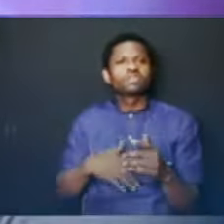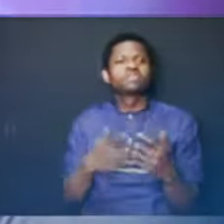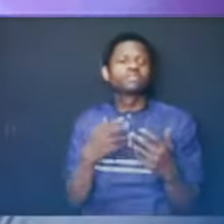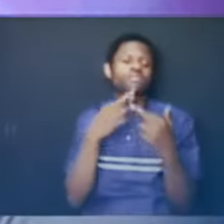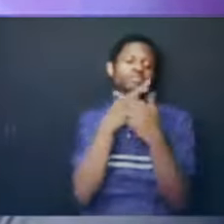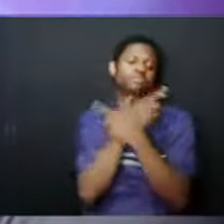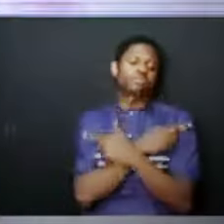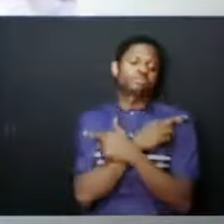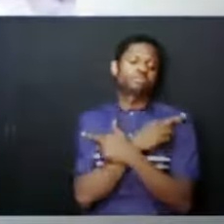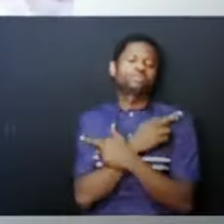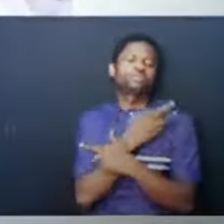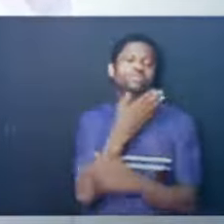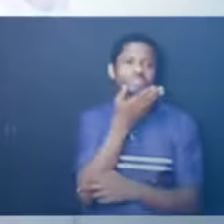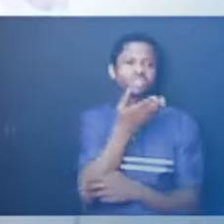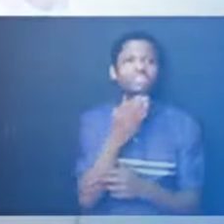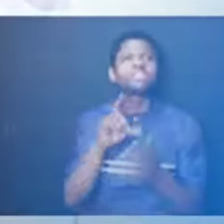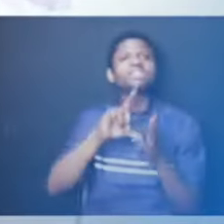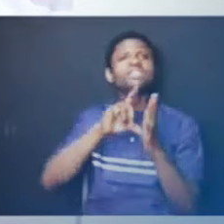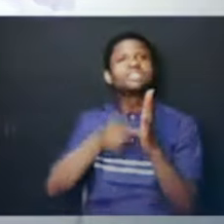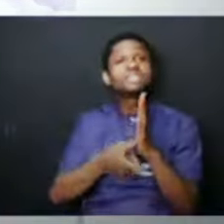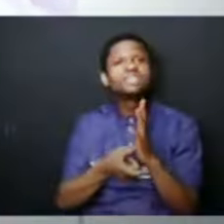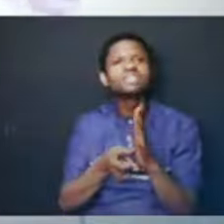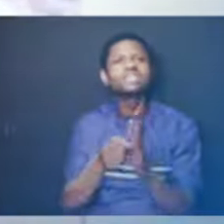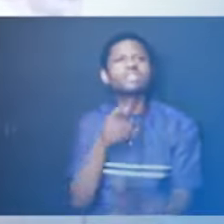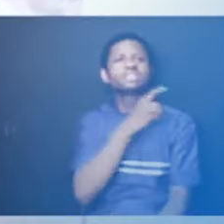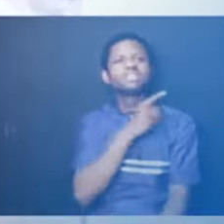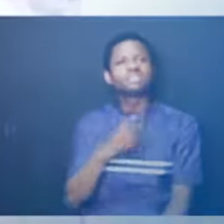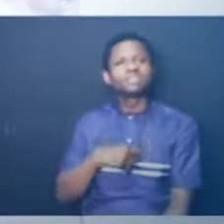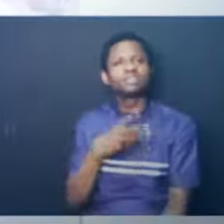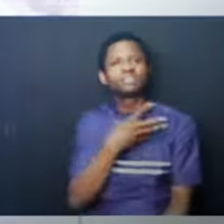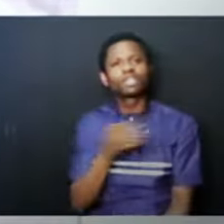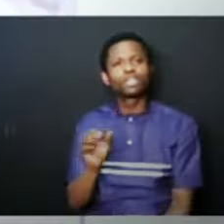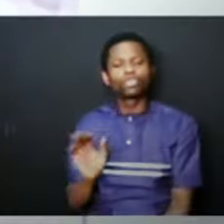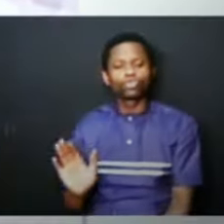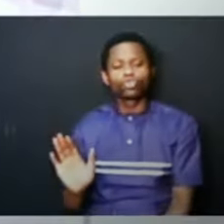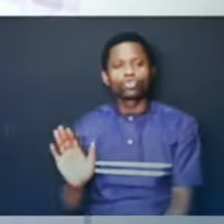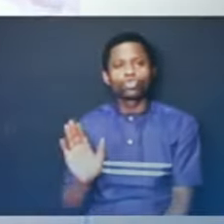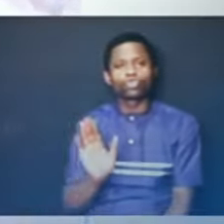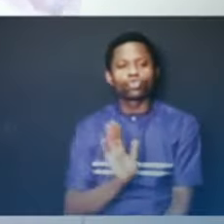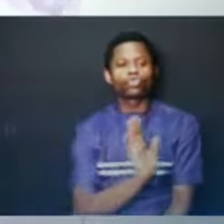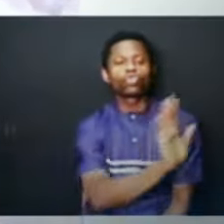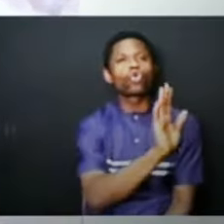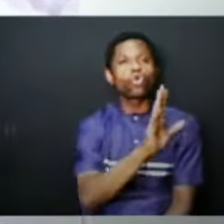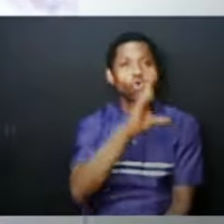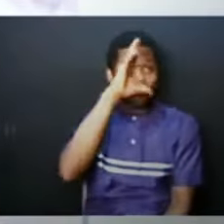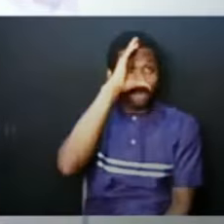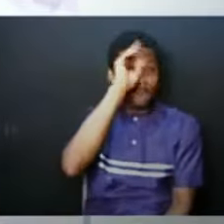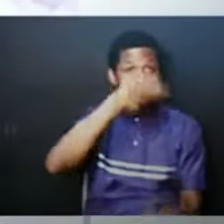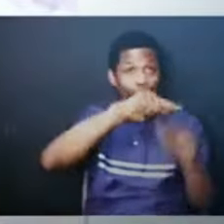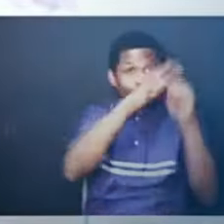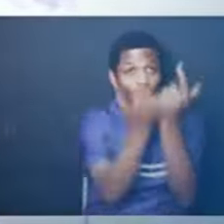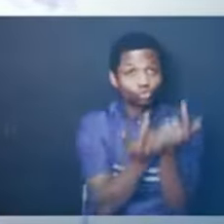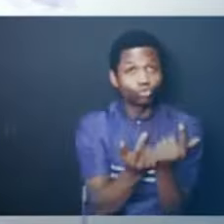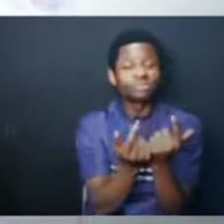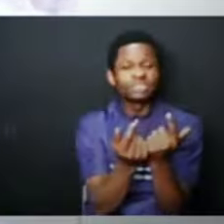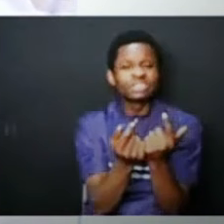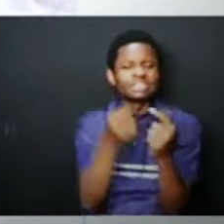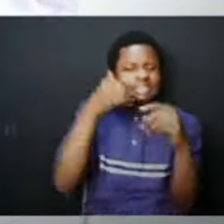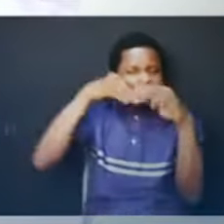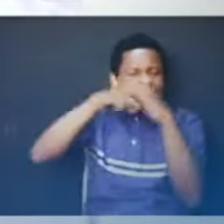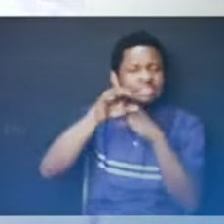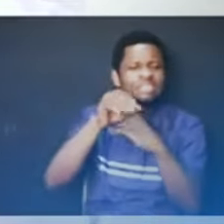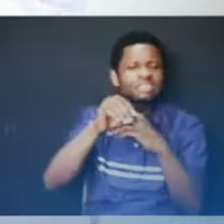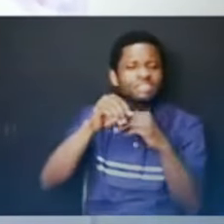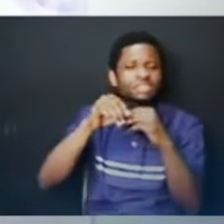cave. Now Odru and Yemua walk on no saw no hono. Na obodan bi wo ho na solo